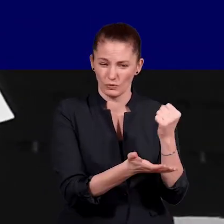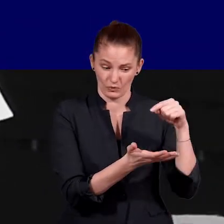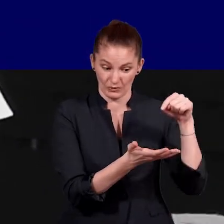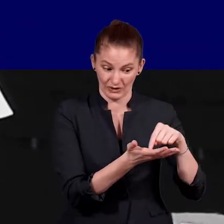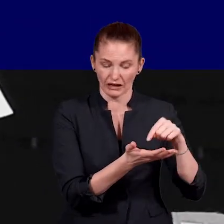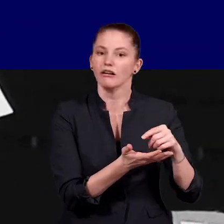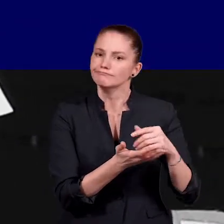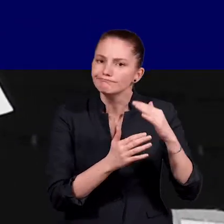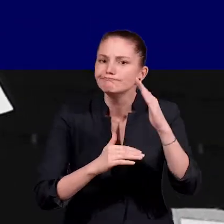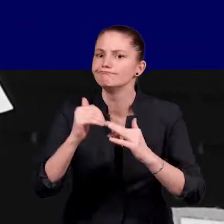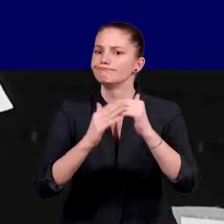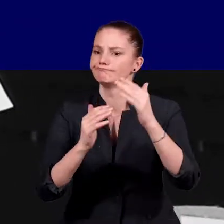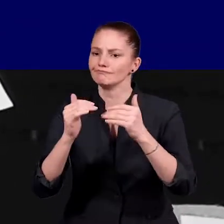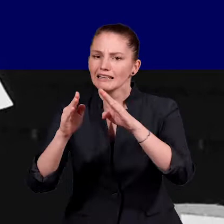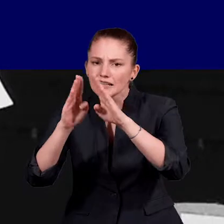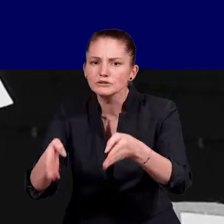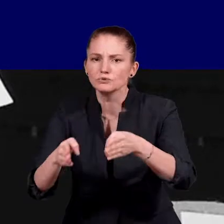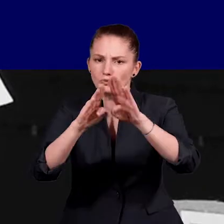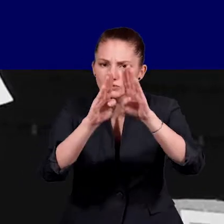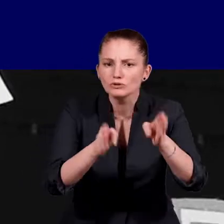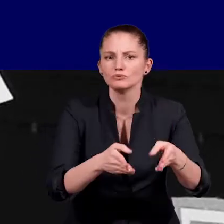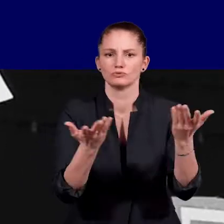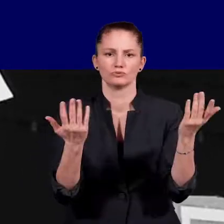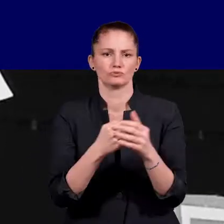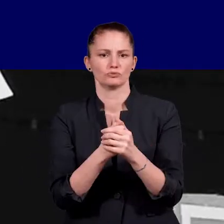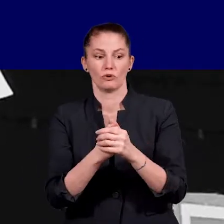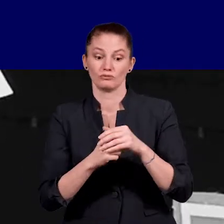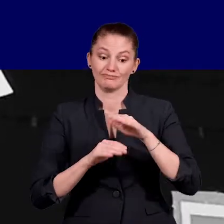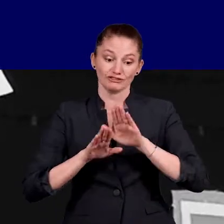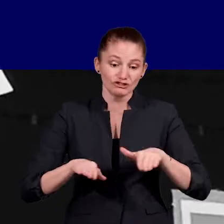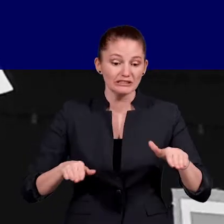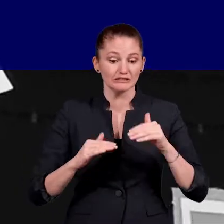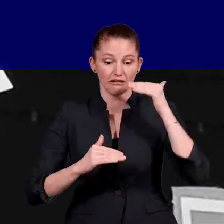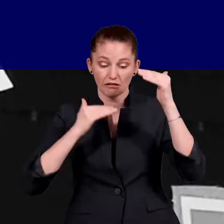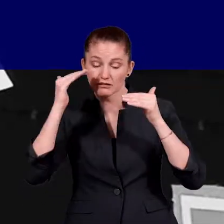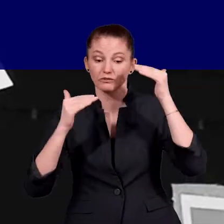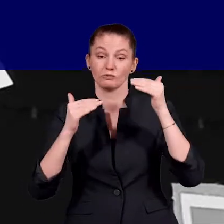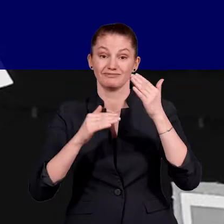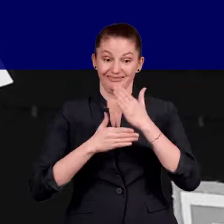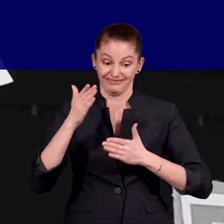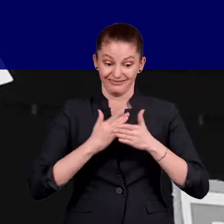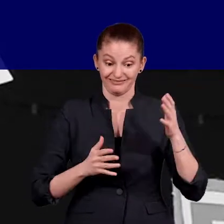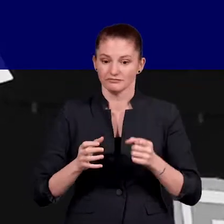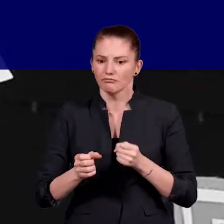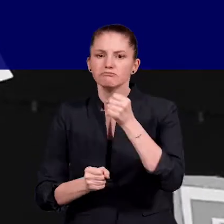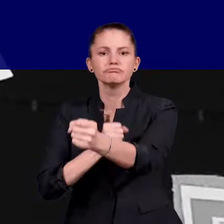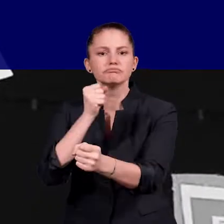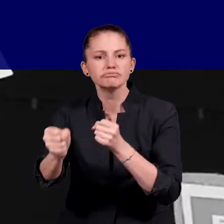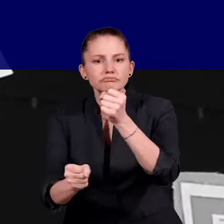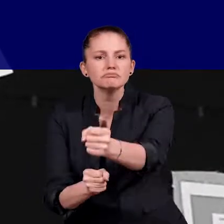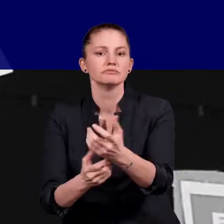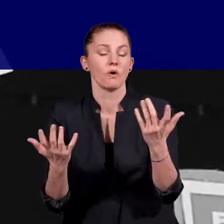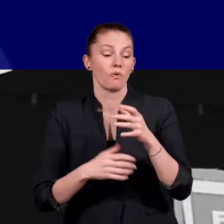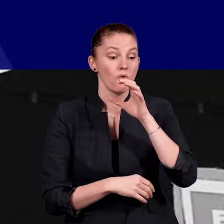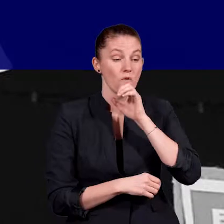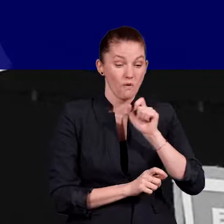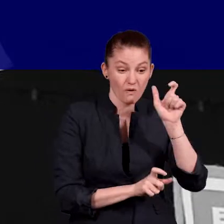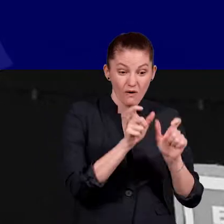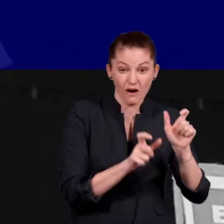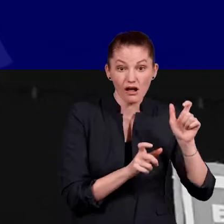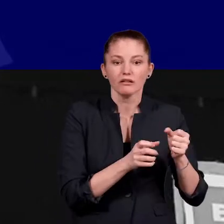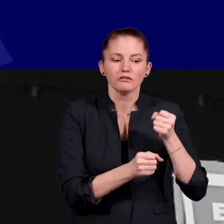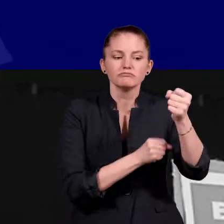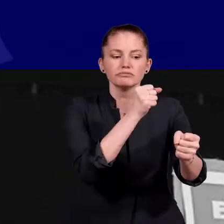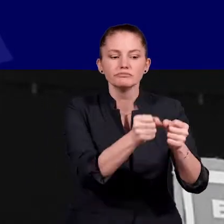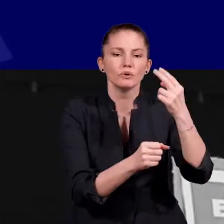main concerns. 1. EU funds are still being used to build new institutions for